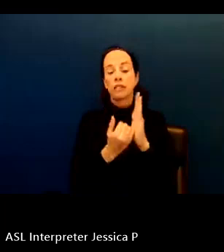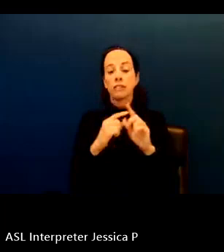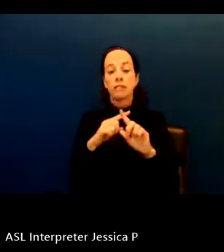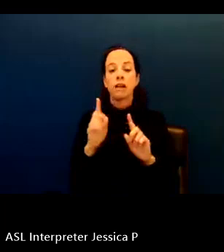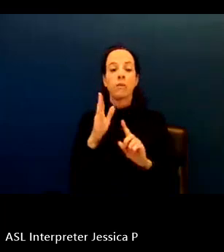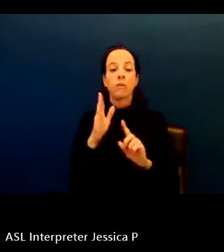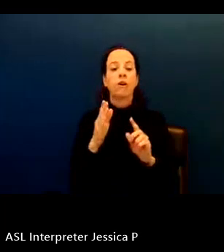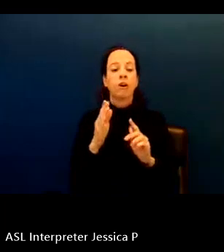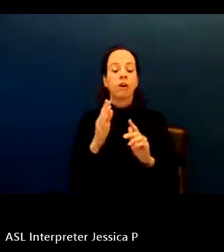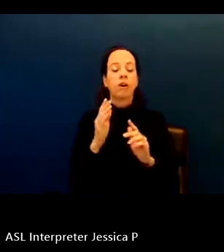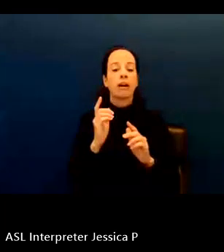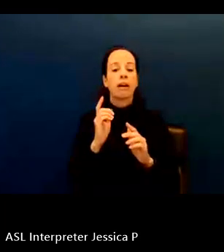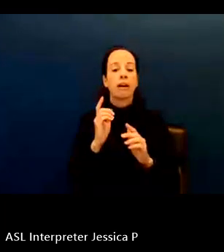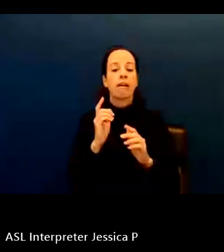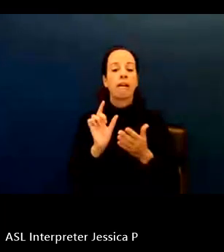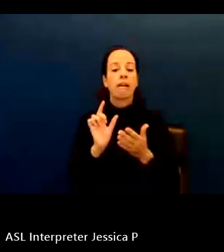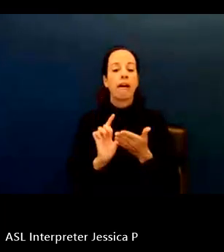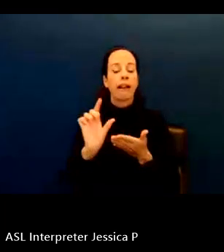allocate